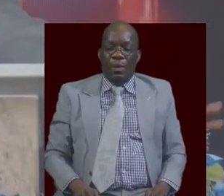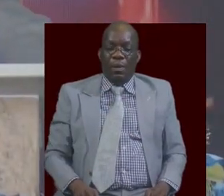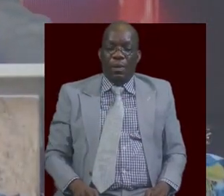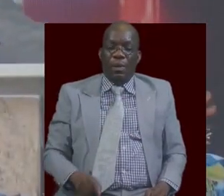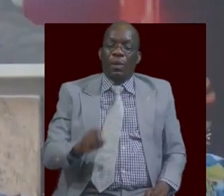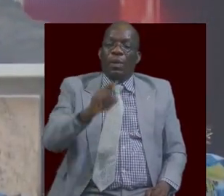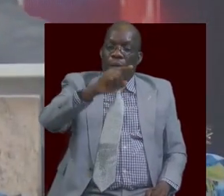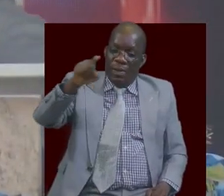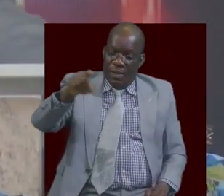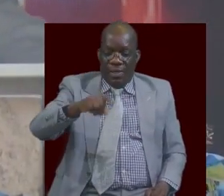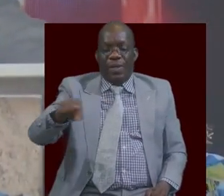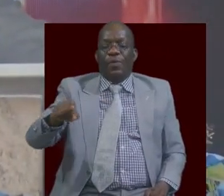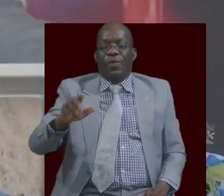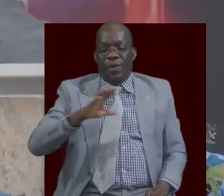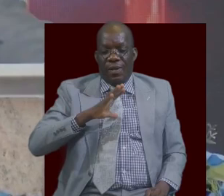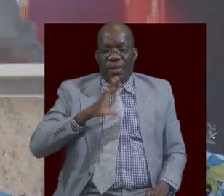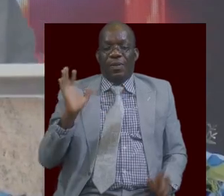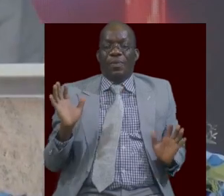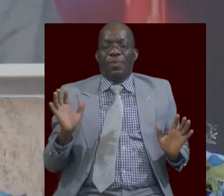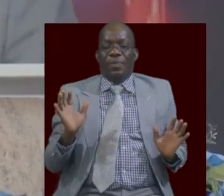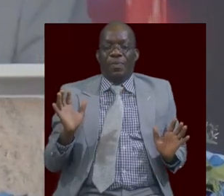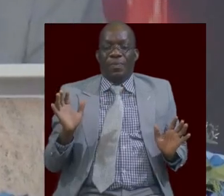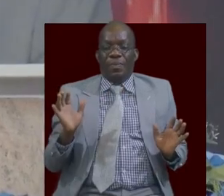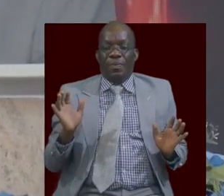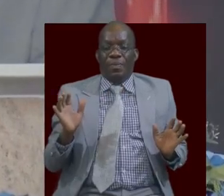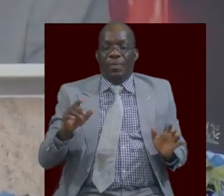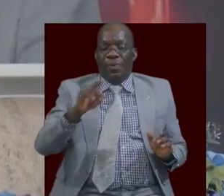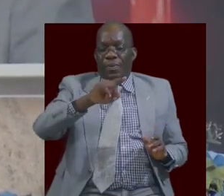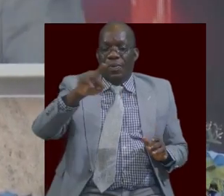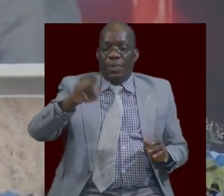right. Z, Zed, they mean the same thing. Zealous,